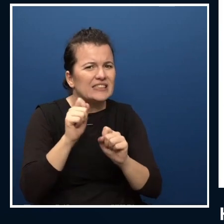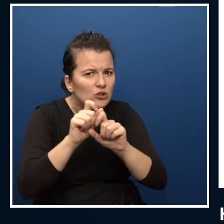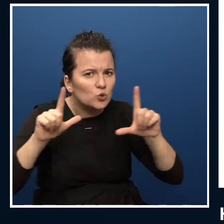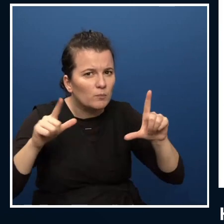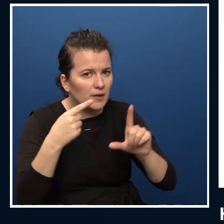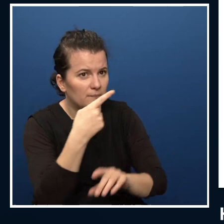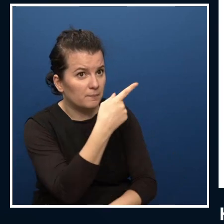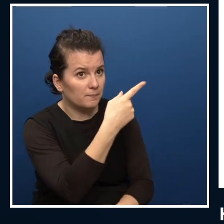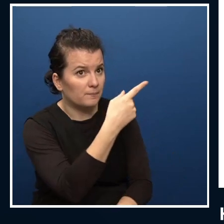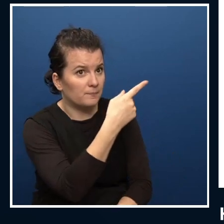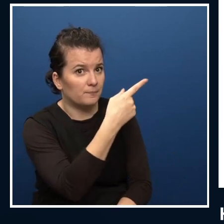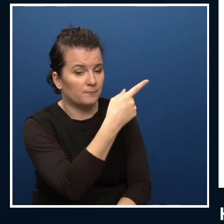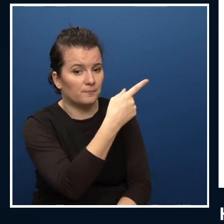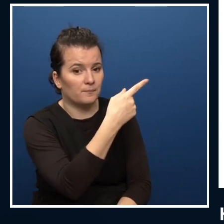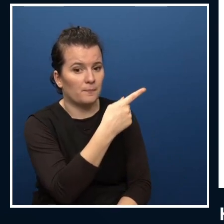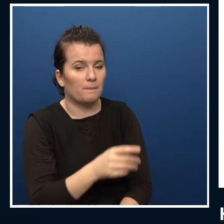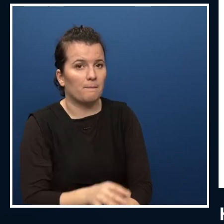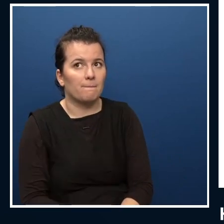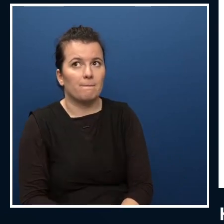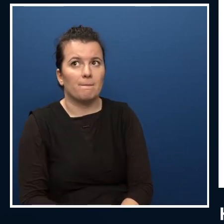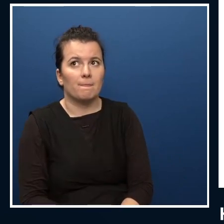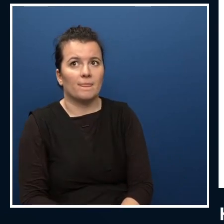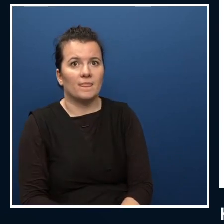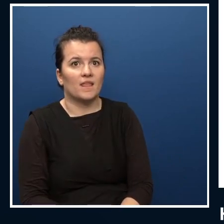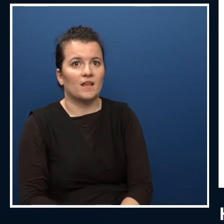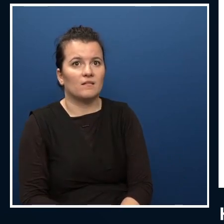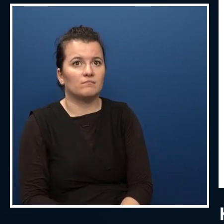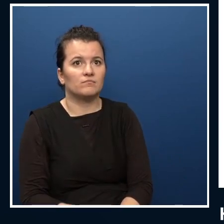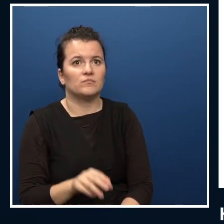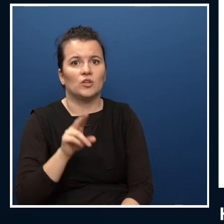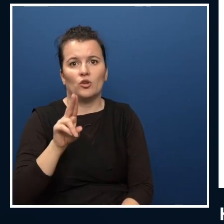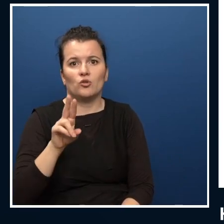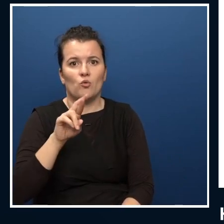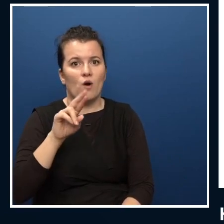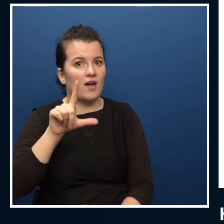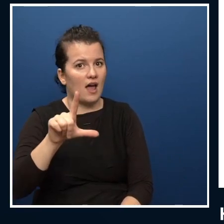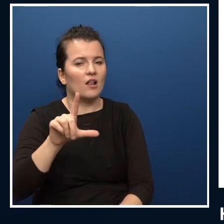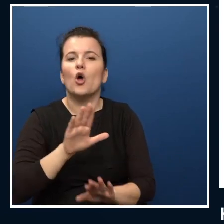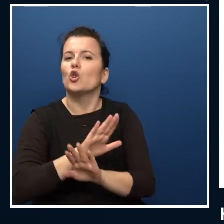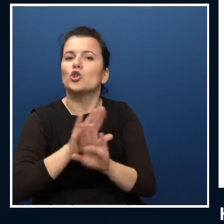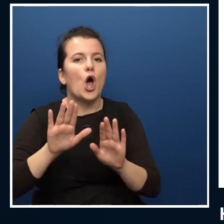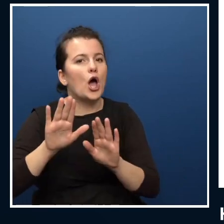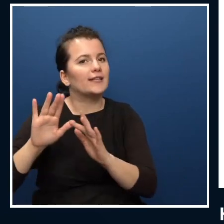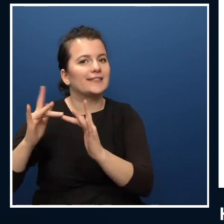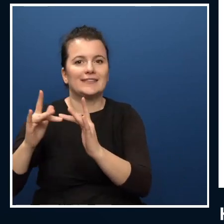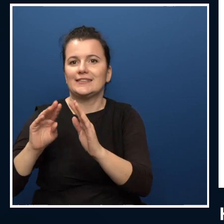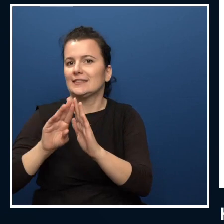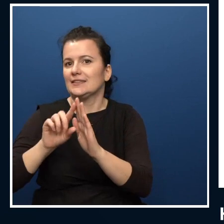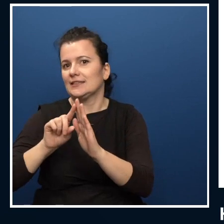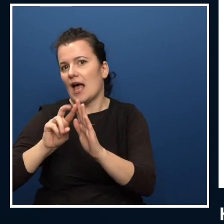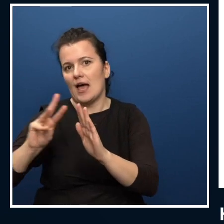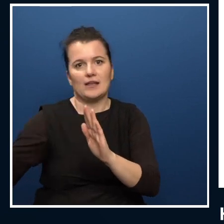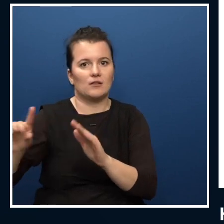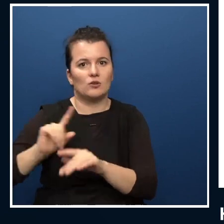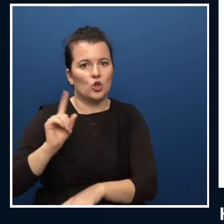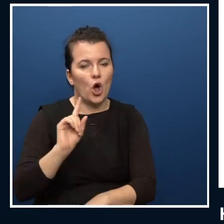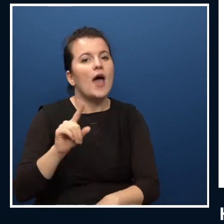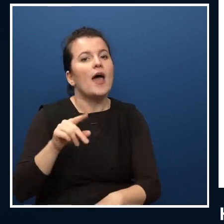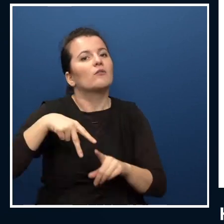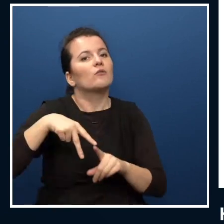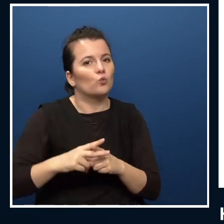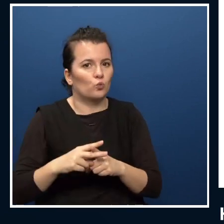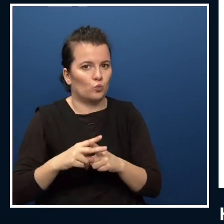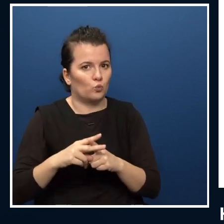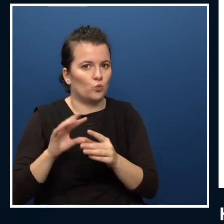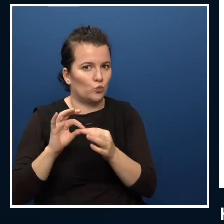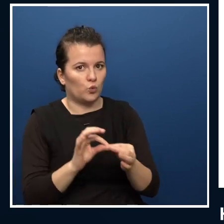example of a custom URL, which isn't a site. If you go to Hanselman.com/tools, It's like a bit.ly, but it's not